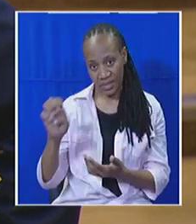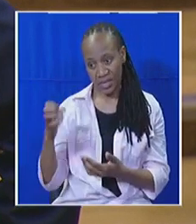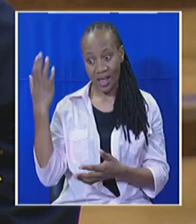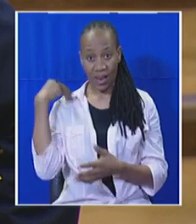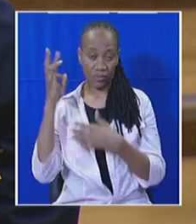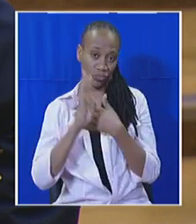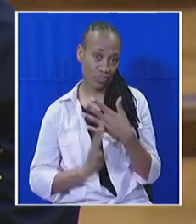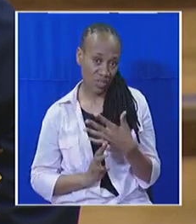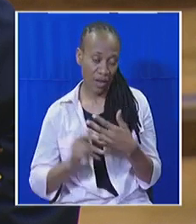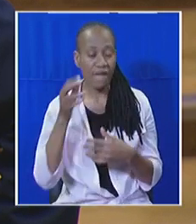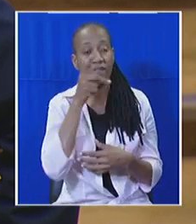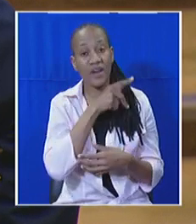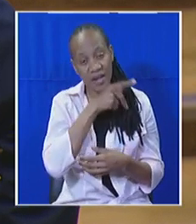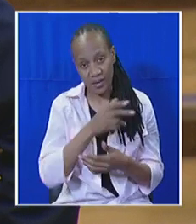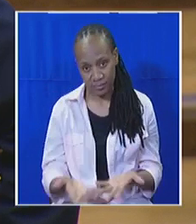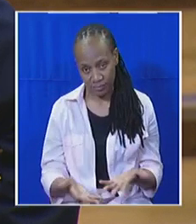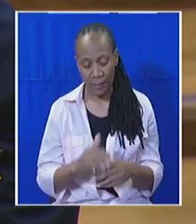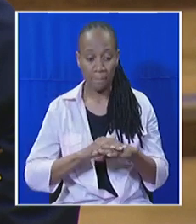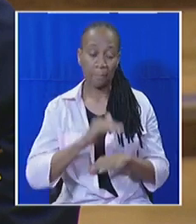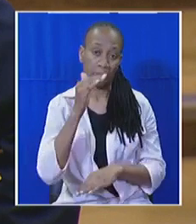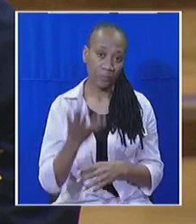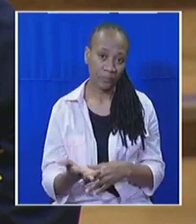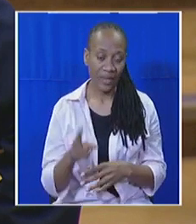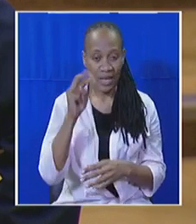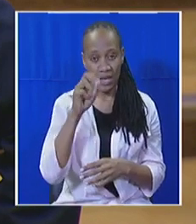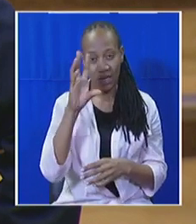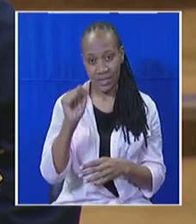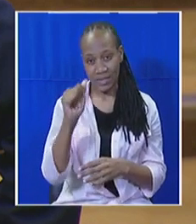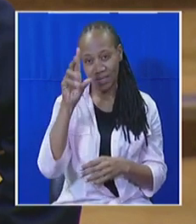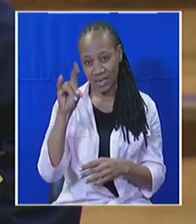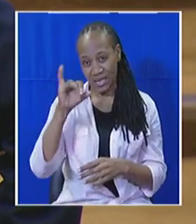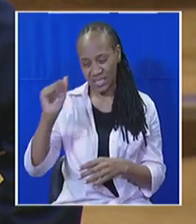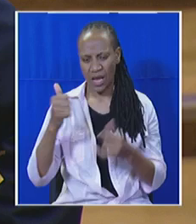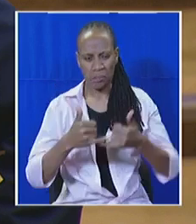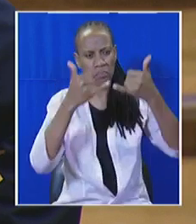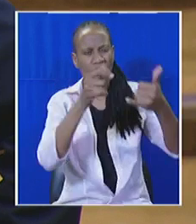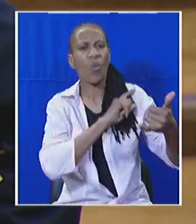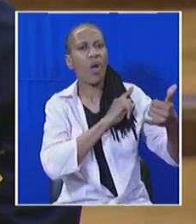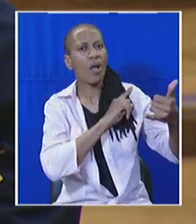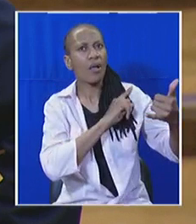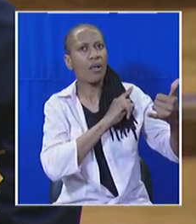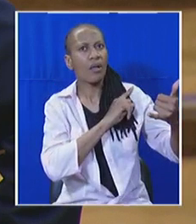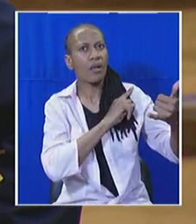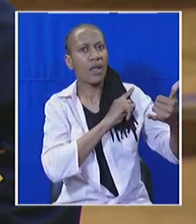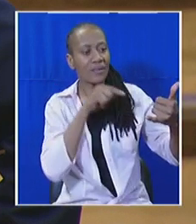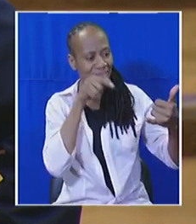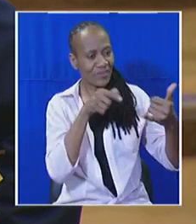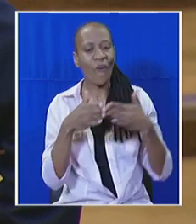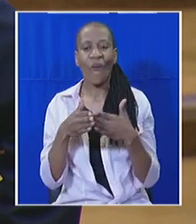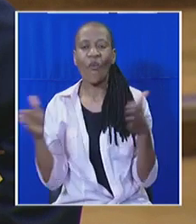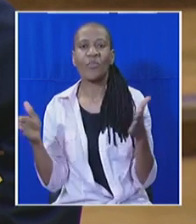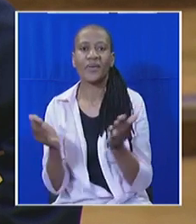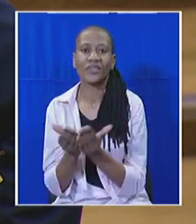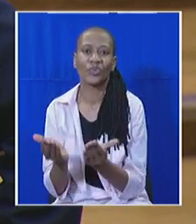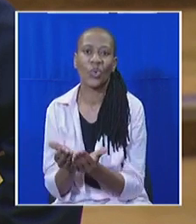week, Friday. Further notes that Nadia was recognized for the Little Stewart Play School she opened in the backyard of a